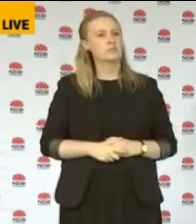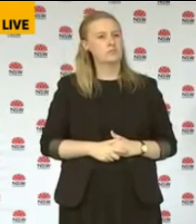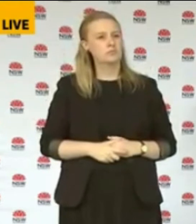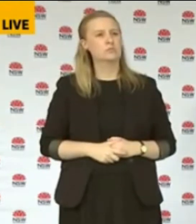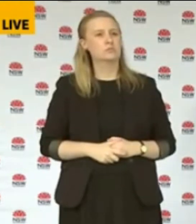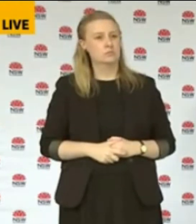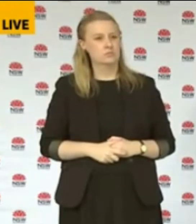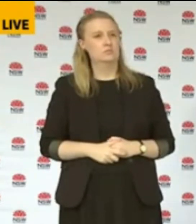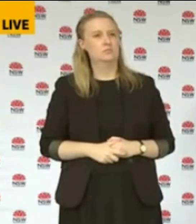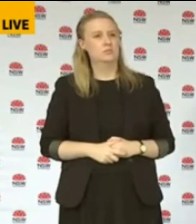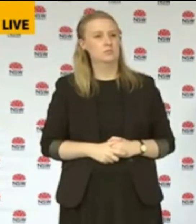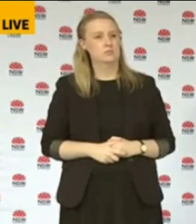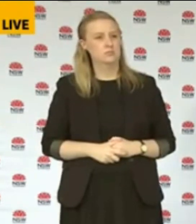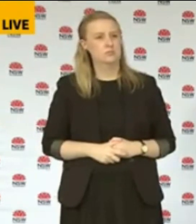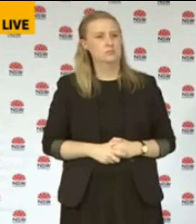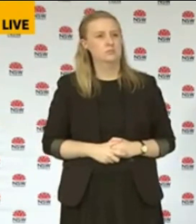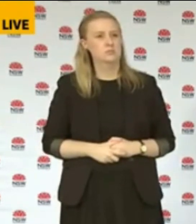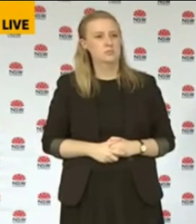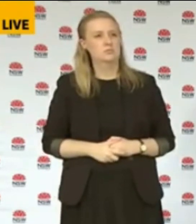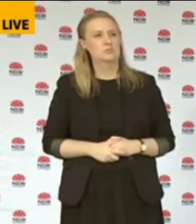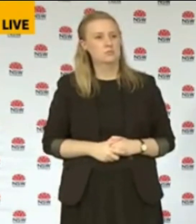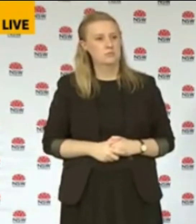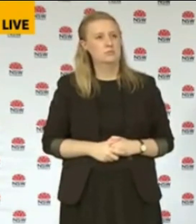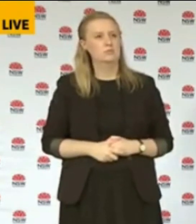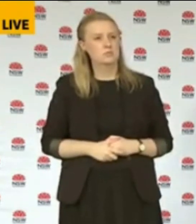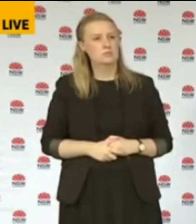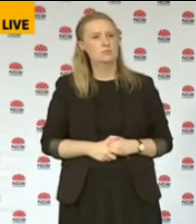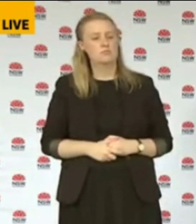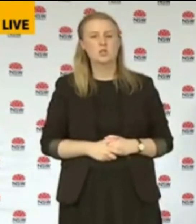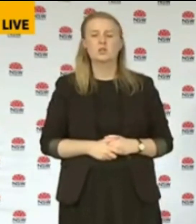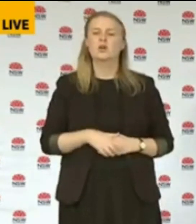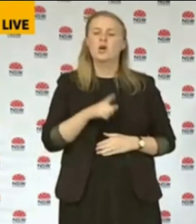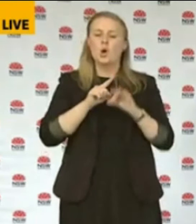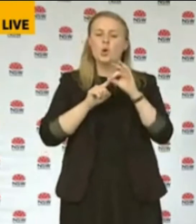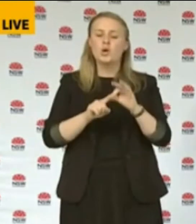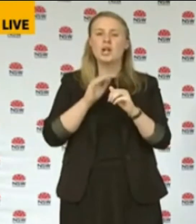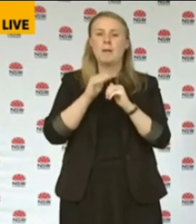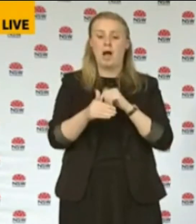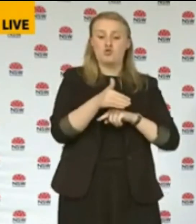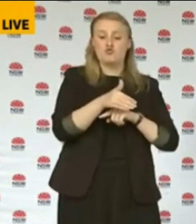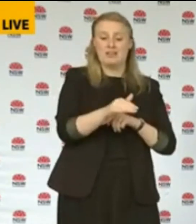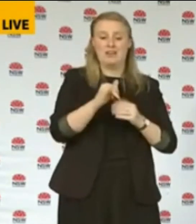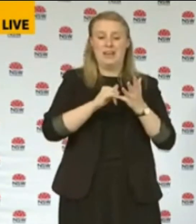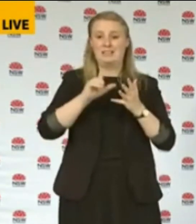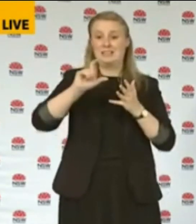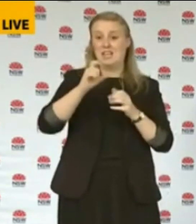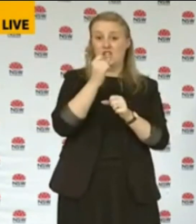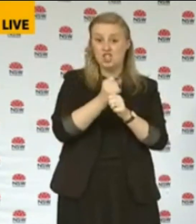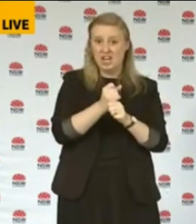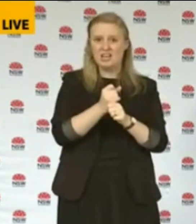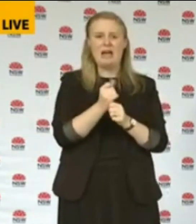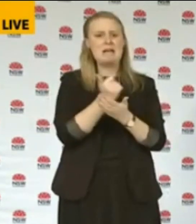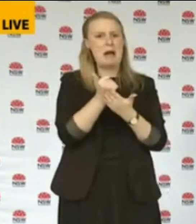can't go to the SCG, why then can those people still go to sporting events in other regions, including soccer games that are coming up in